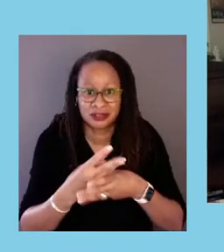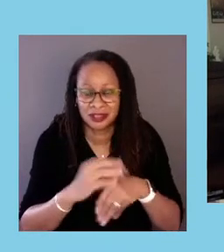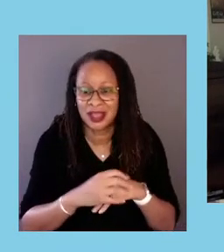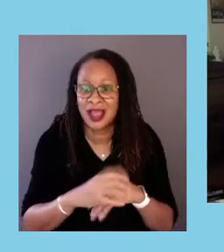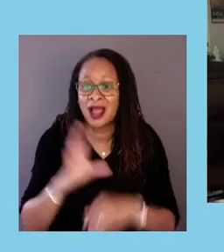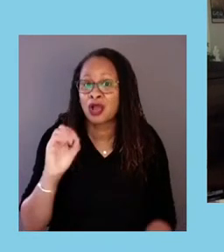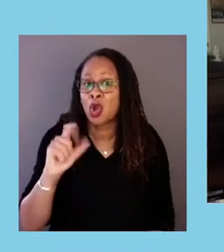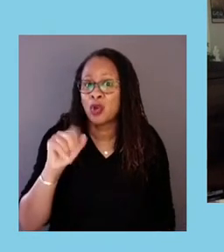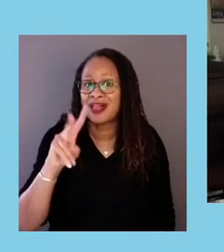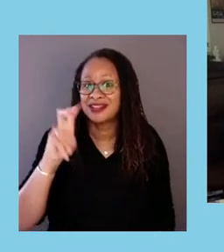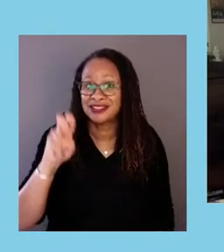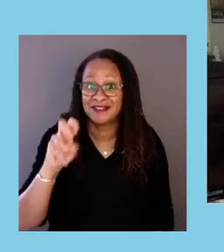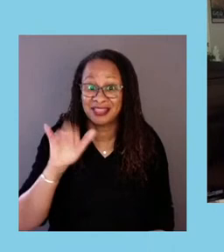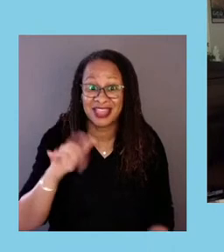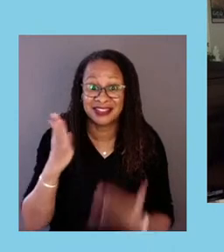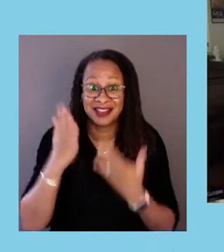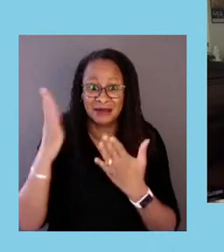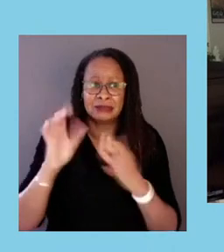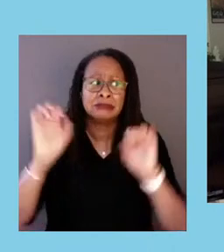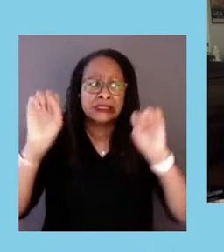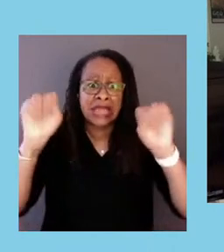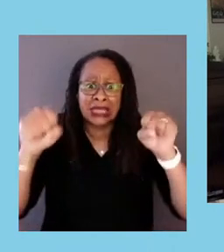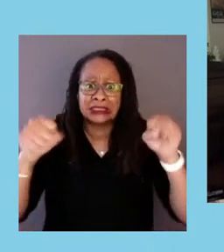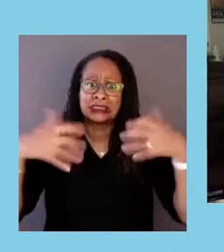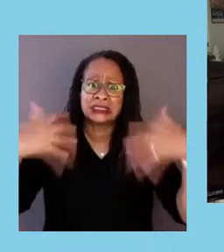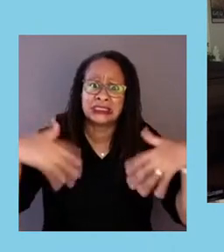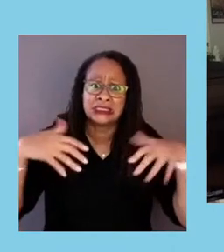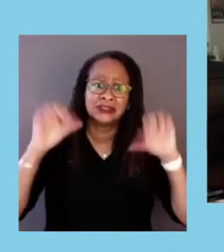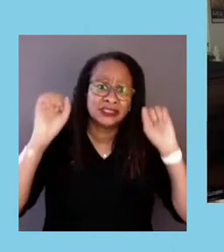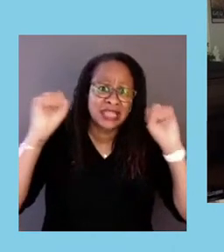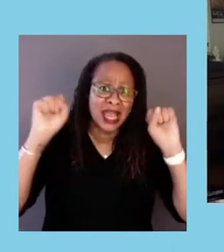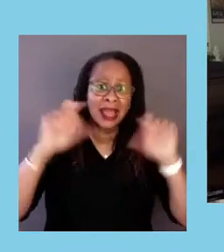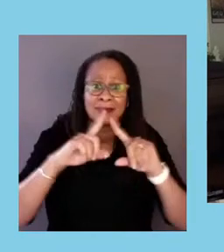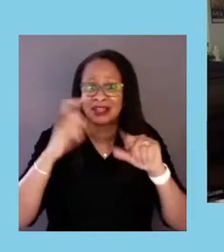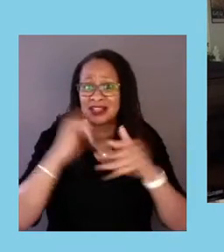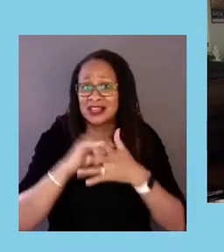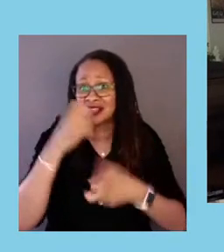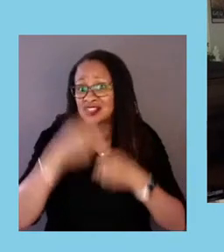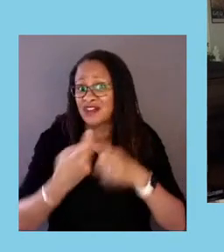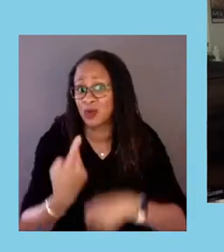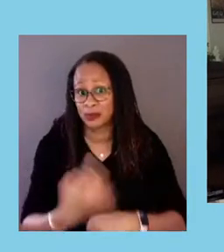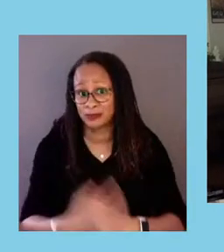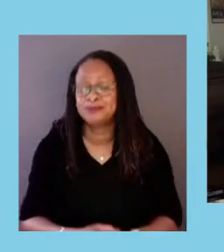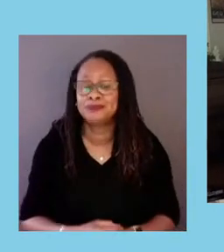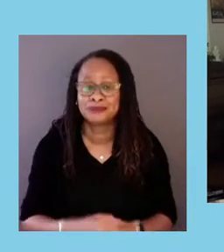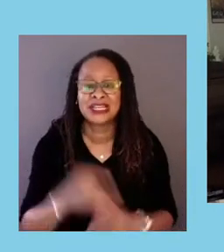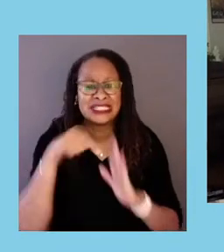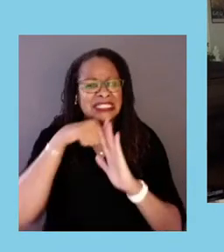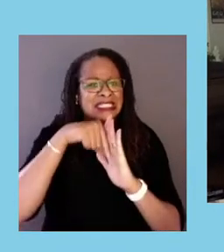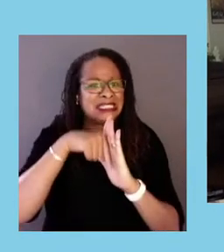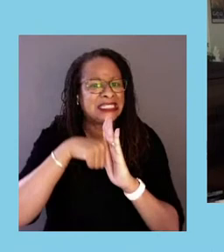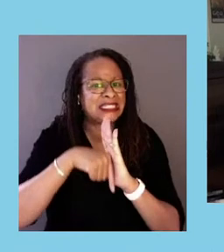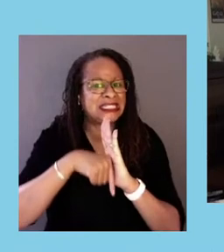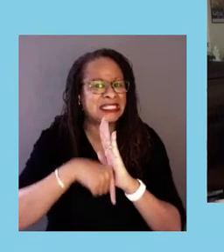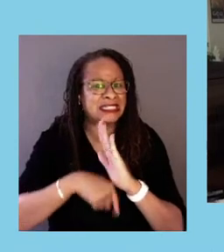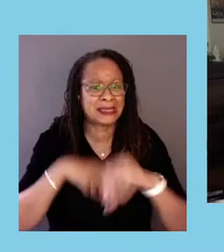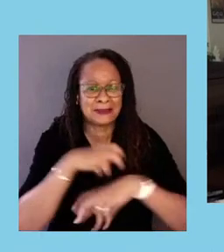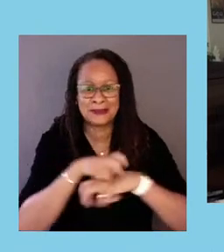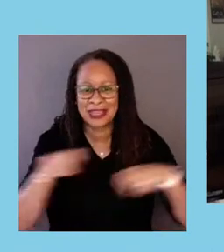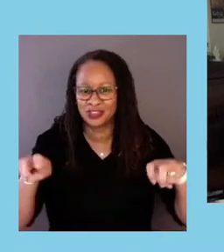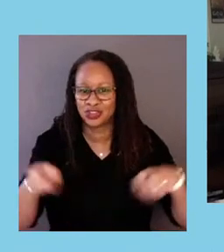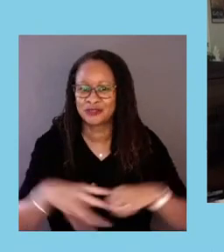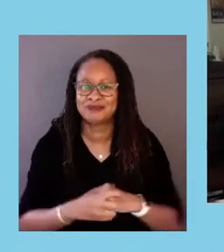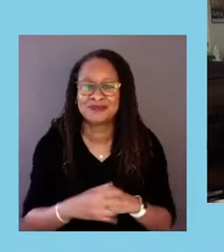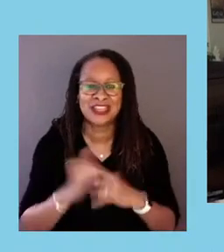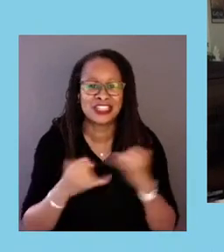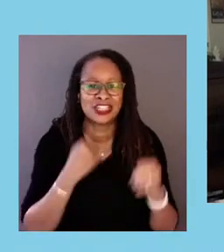yay, right? Because it's a tough one. That's a deep, deep bench, the international